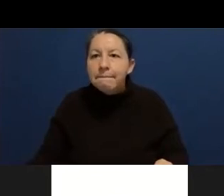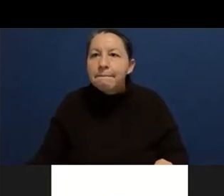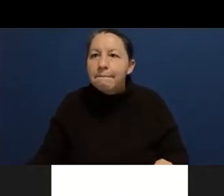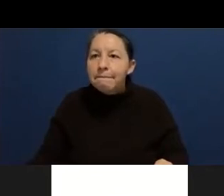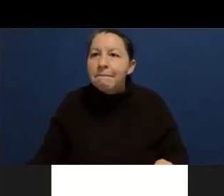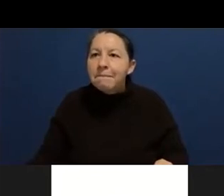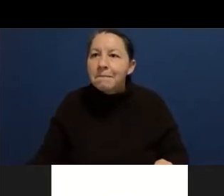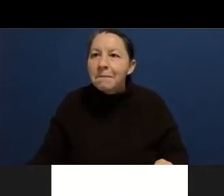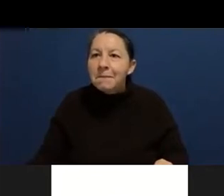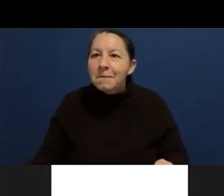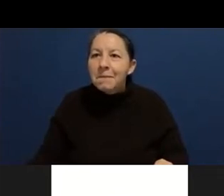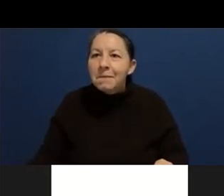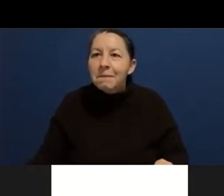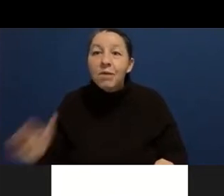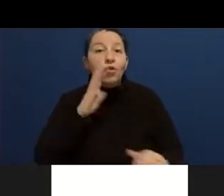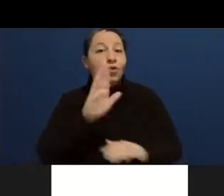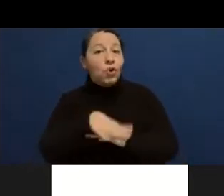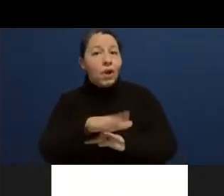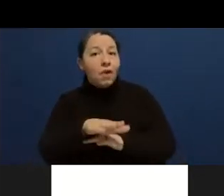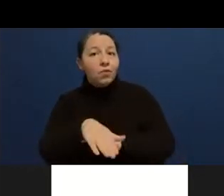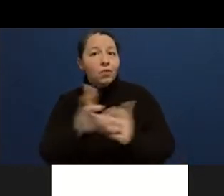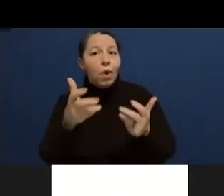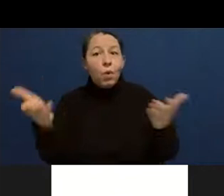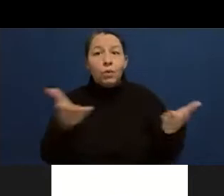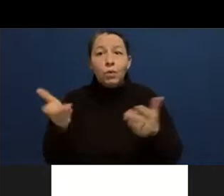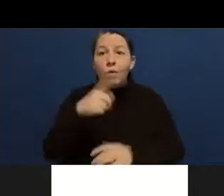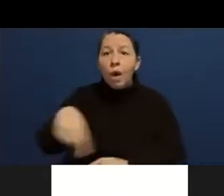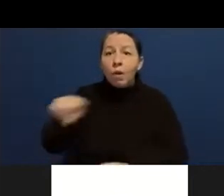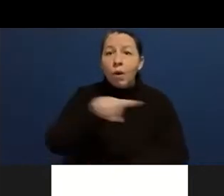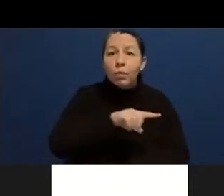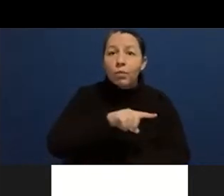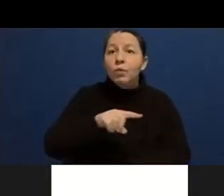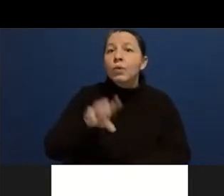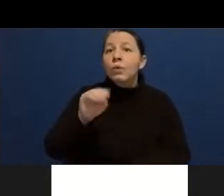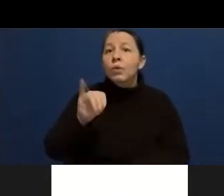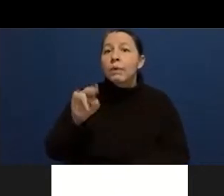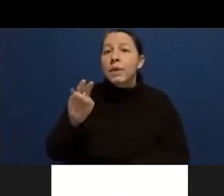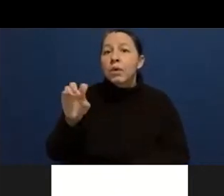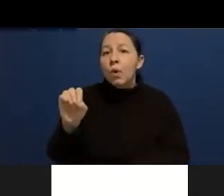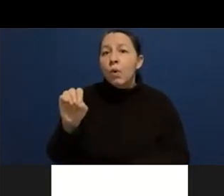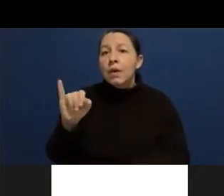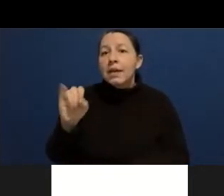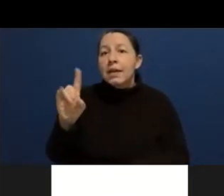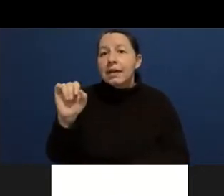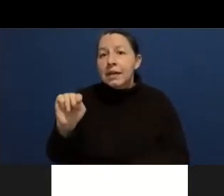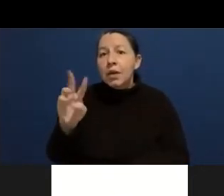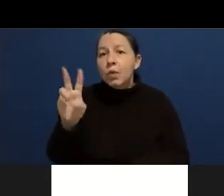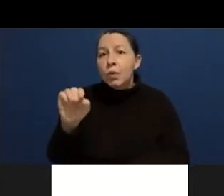Good afternoon. I would like to welcome you to the Minnesota Indian Women's Sexual Assault